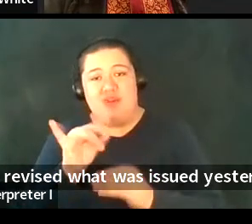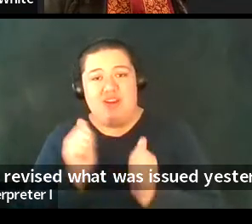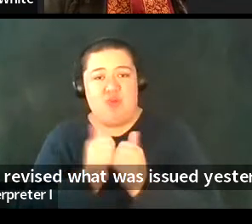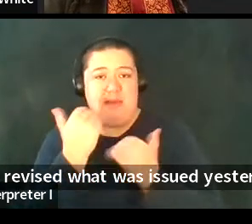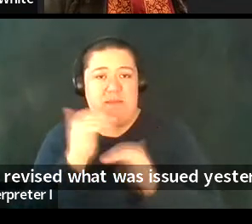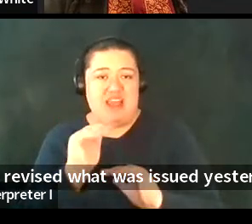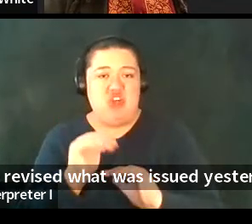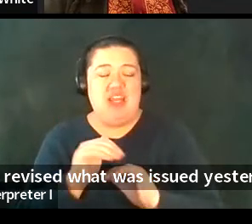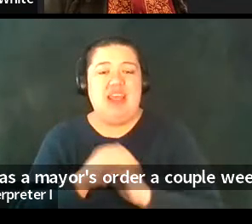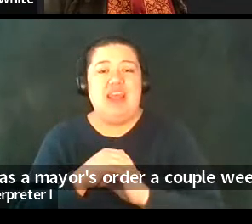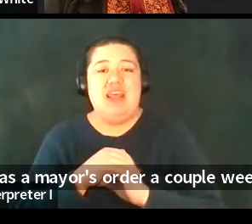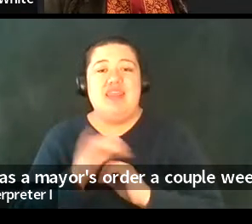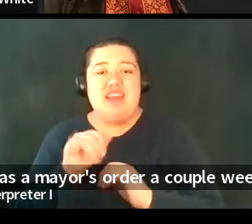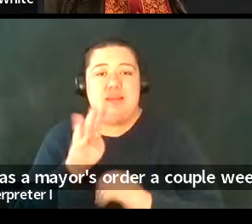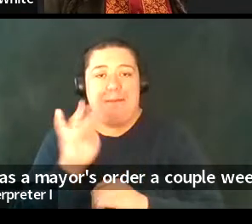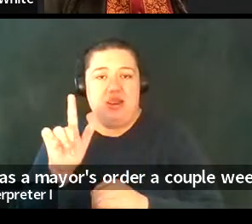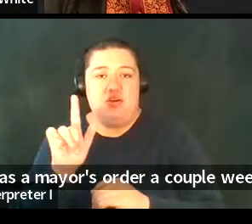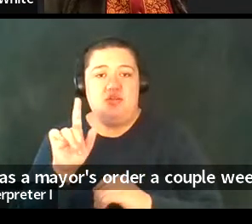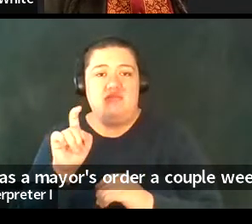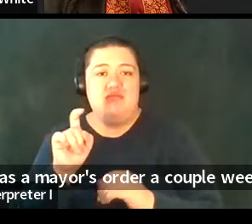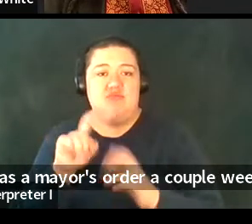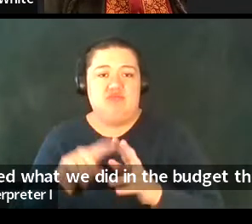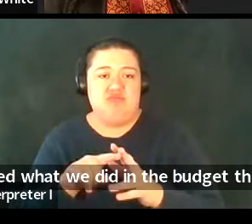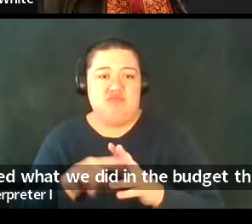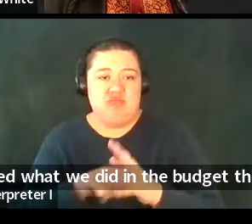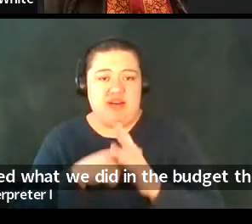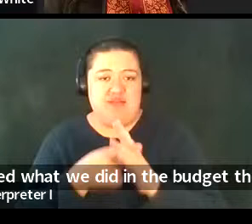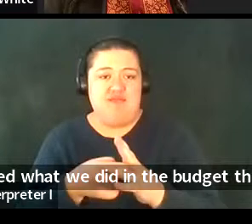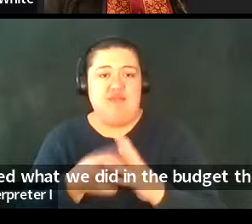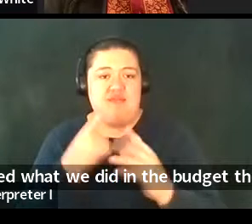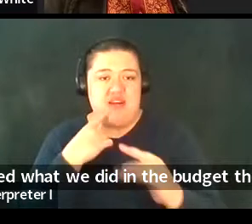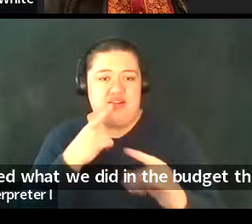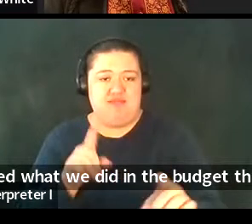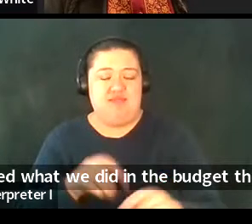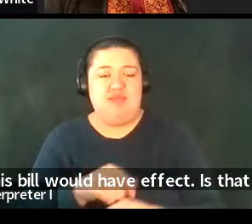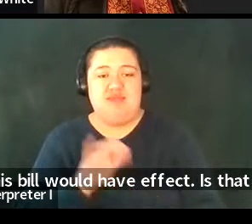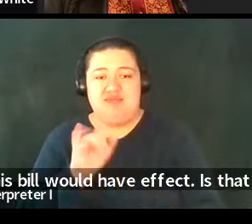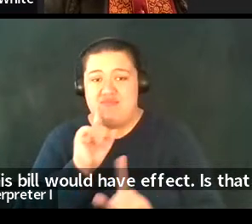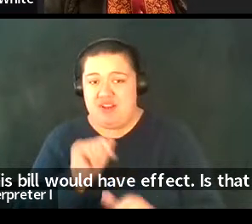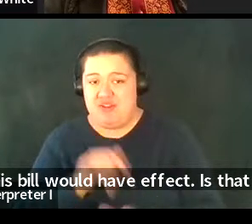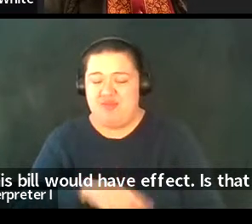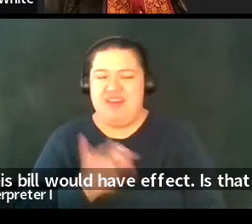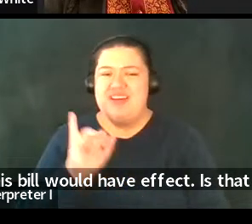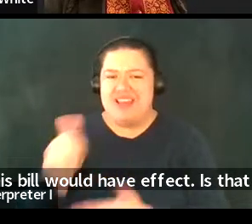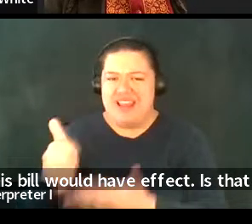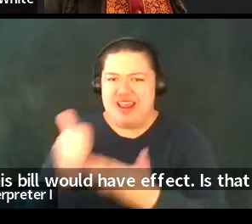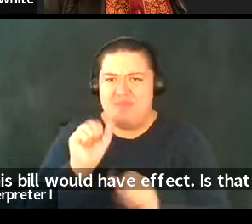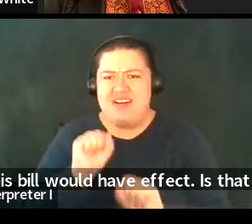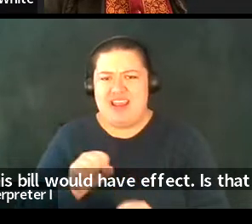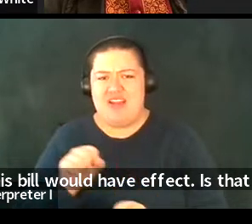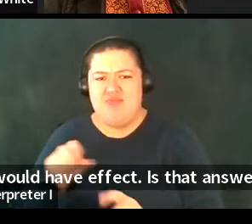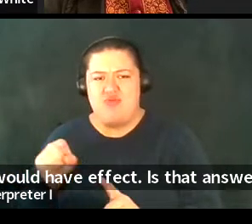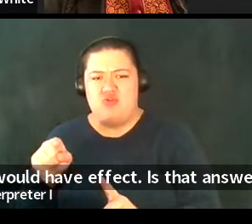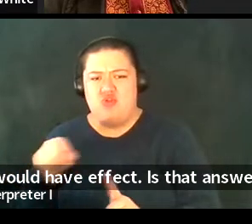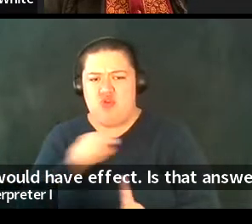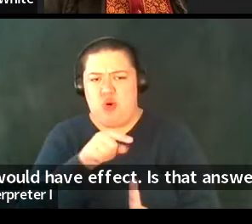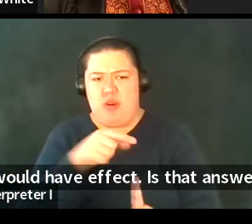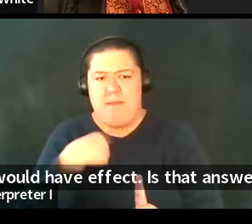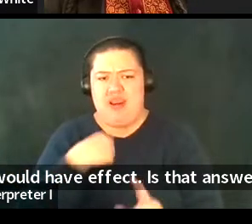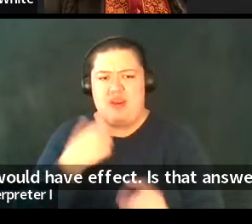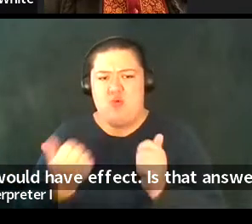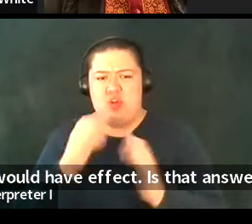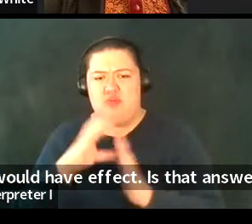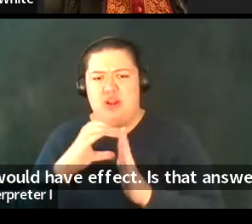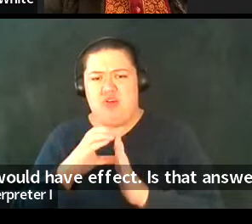then this bill would have effect. Does that answer your question? It's helpful. Just if you could point me to what paragraph you're